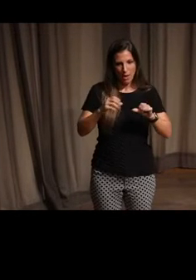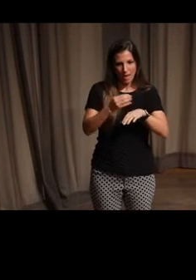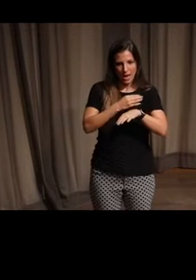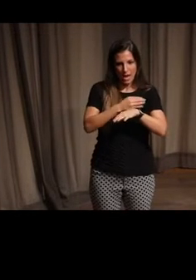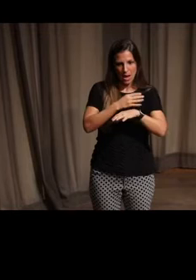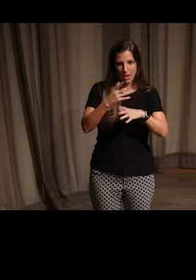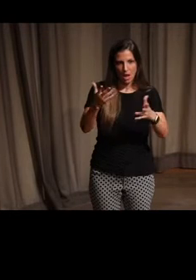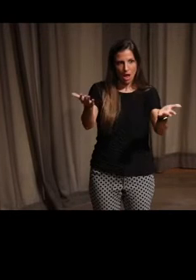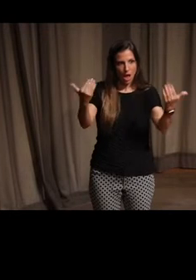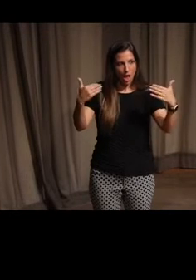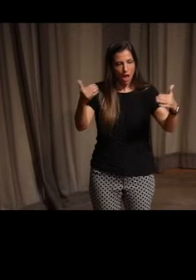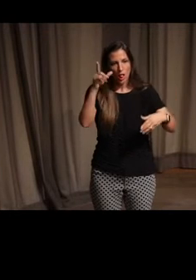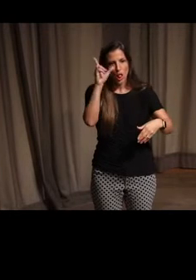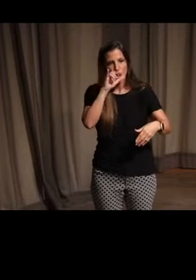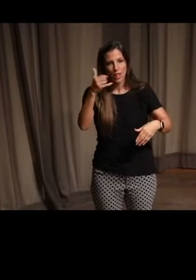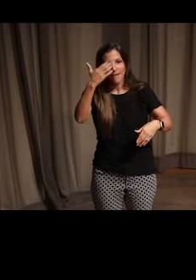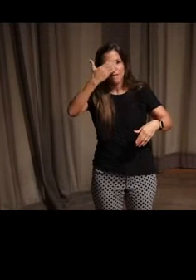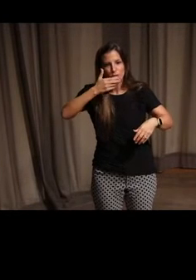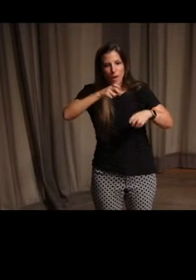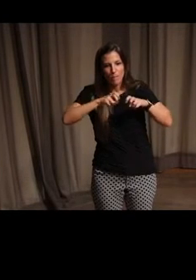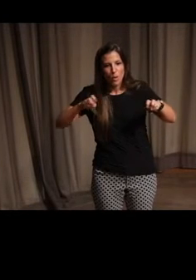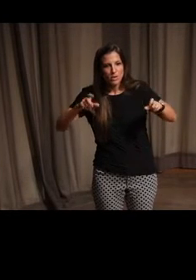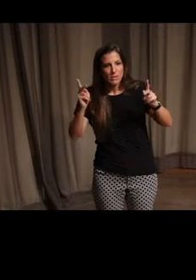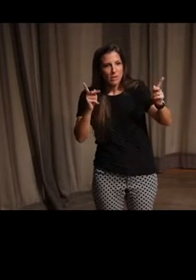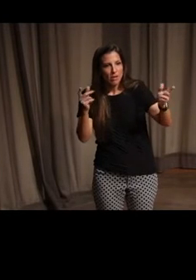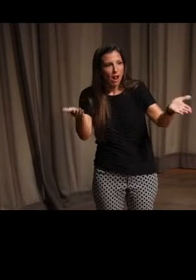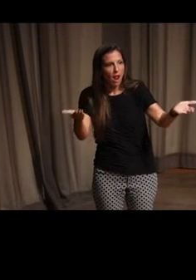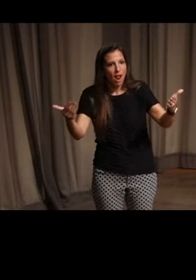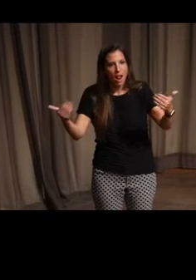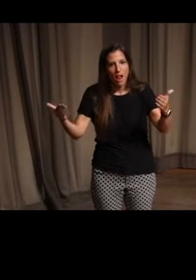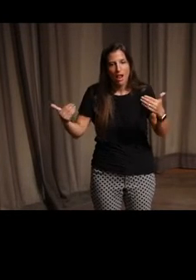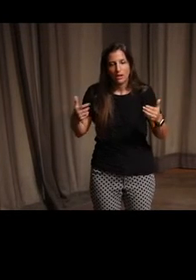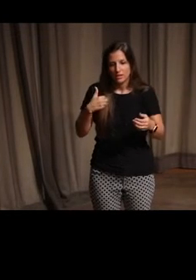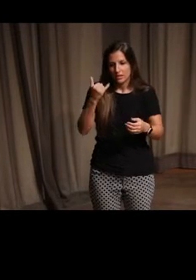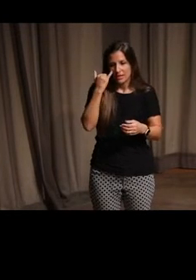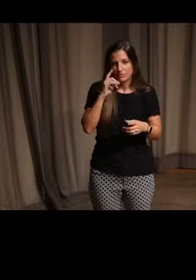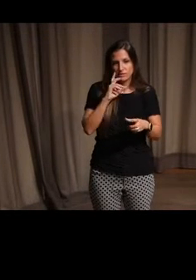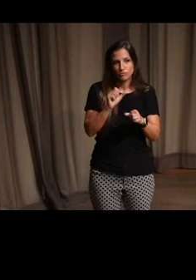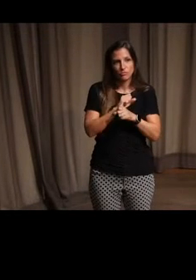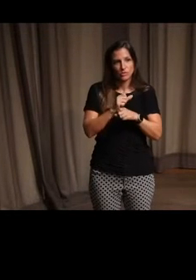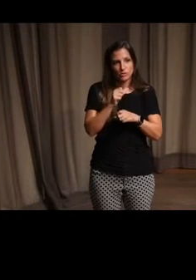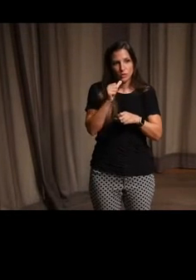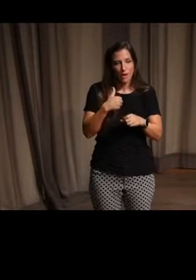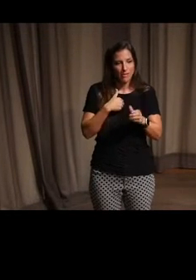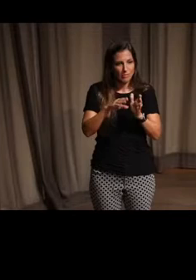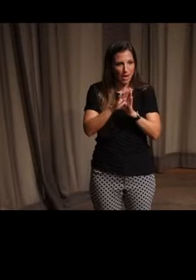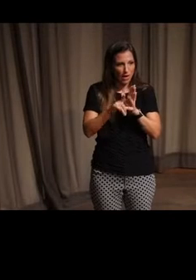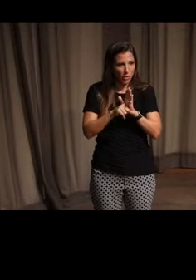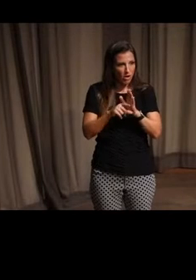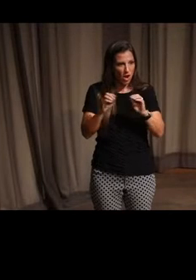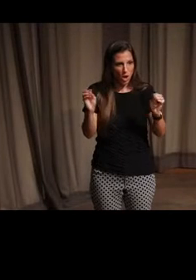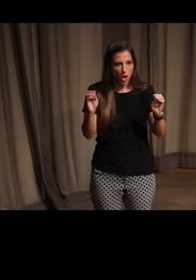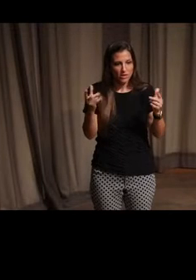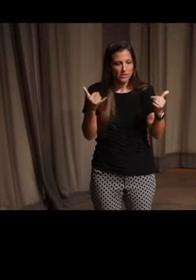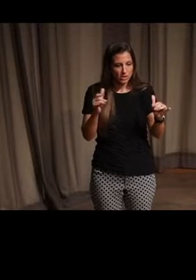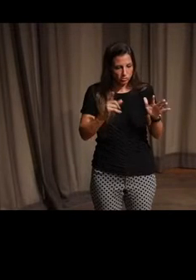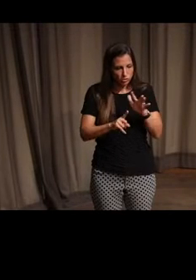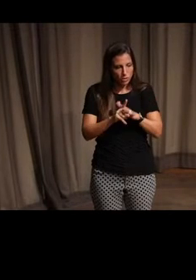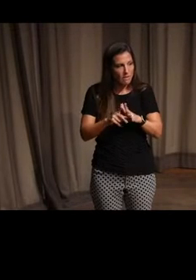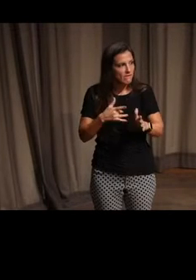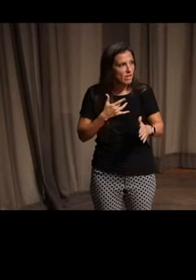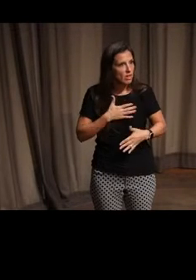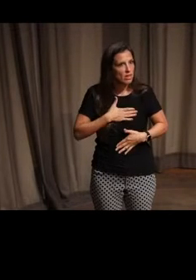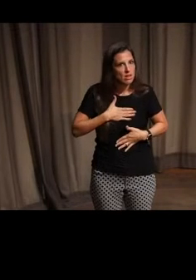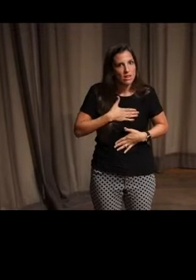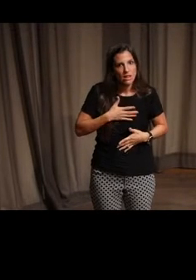feel comfortable here. I want everyone, people who don't have a background at all in modern and contemporary art should come here and still enjoy